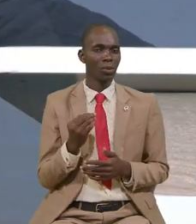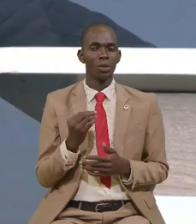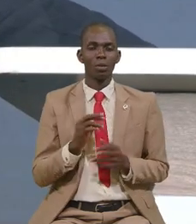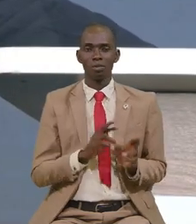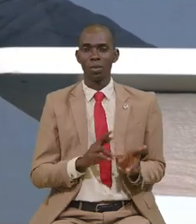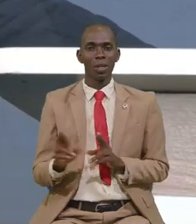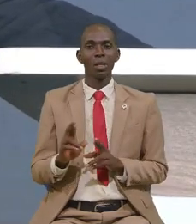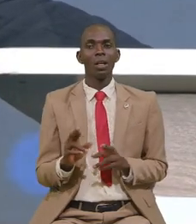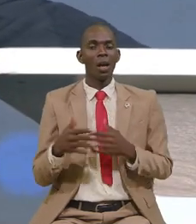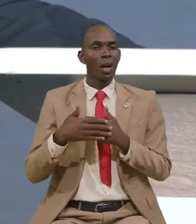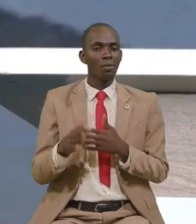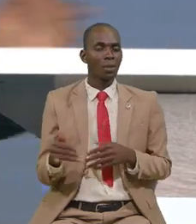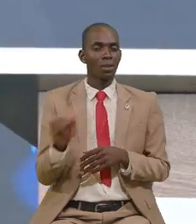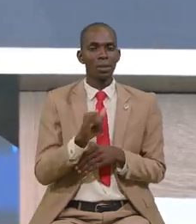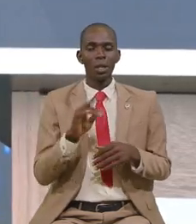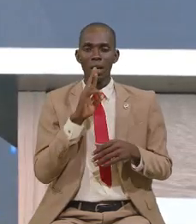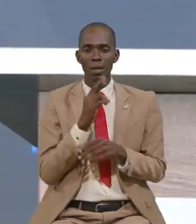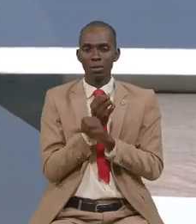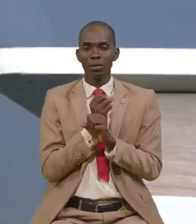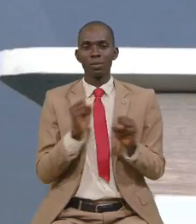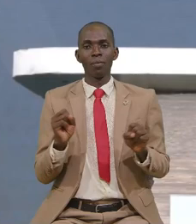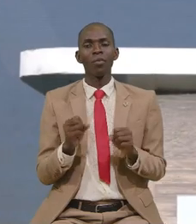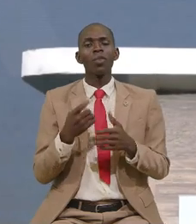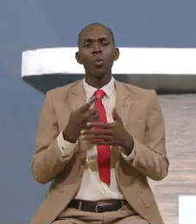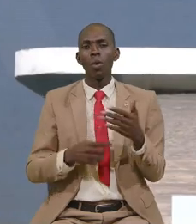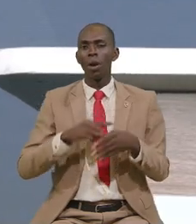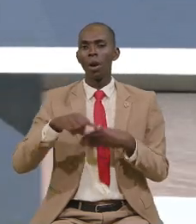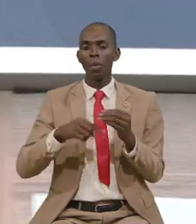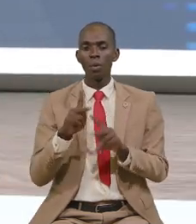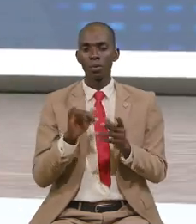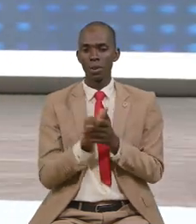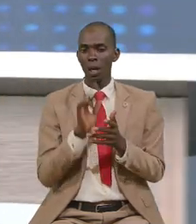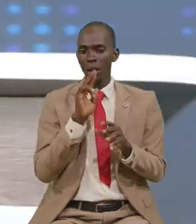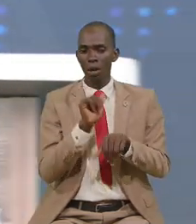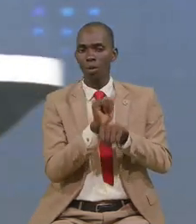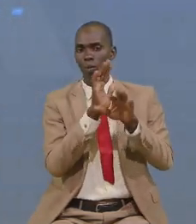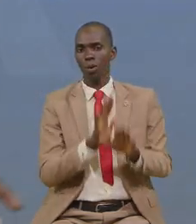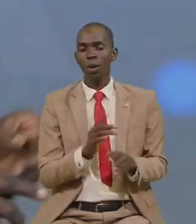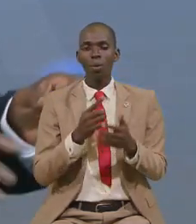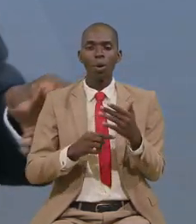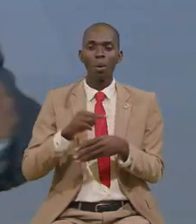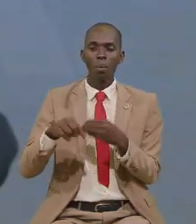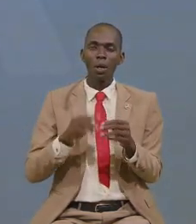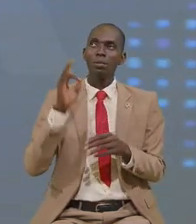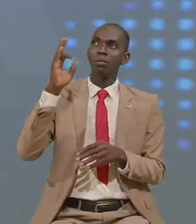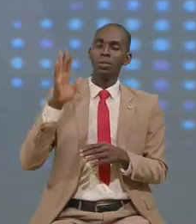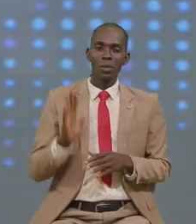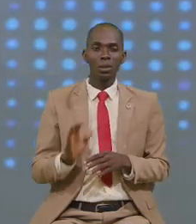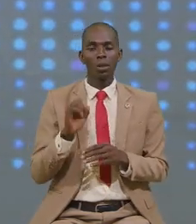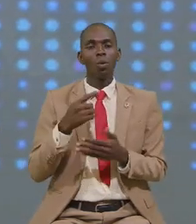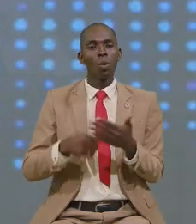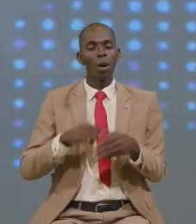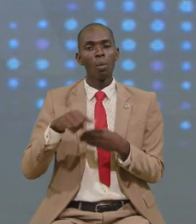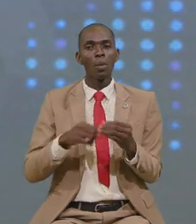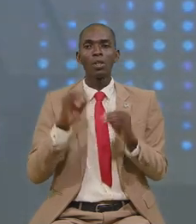gathered some experience after they were born again? How about those who are workers? How about those who are ministers? How about those who are preachers?